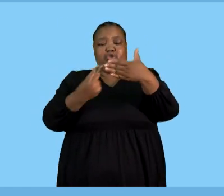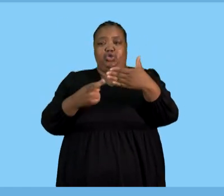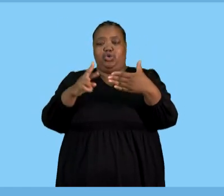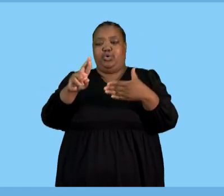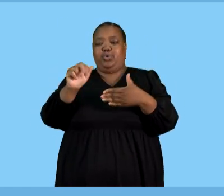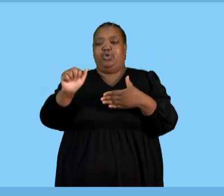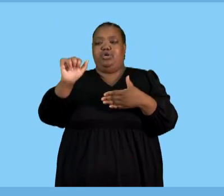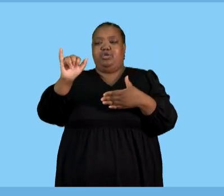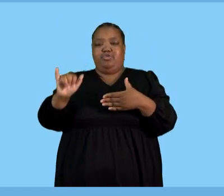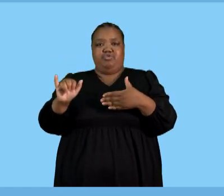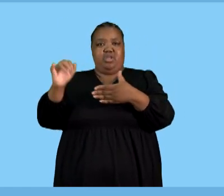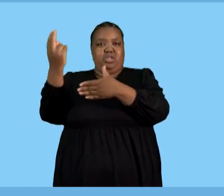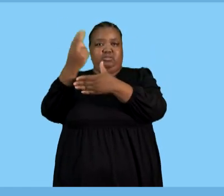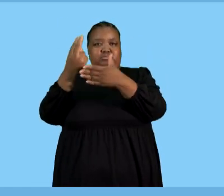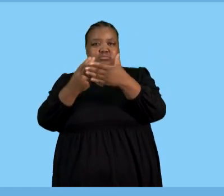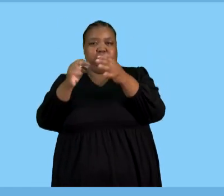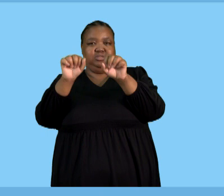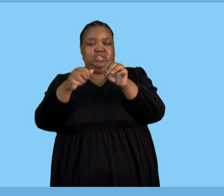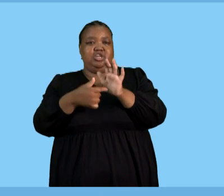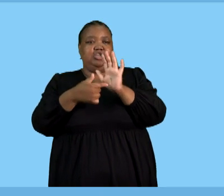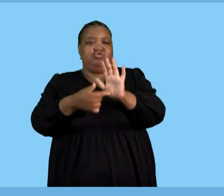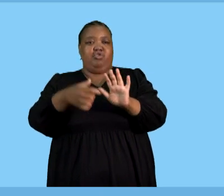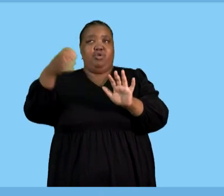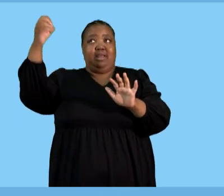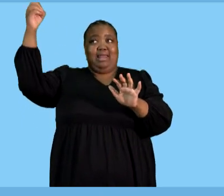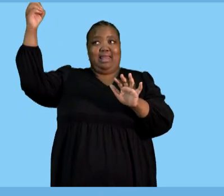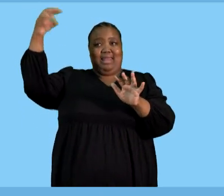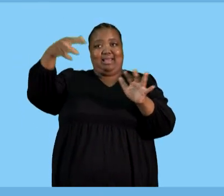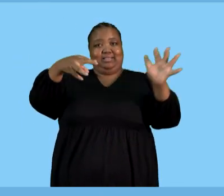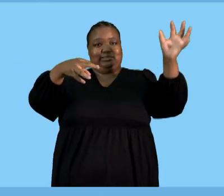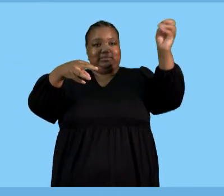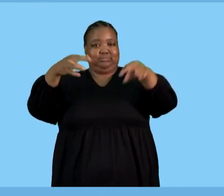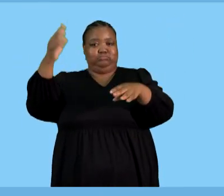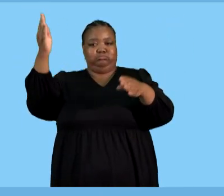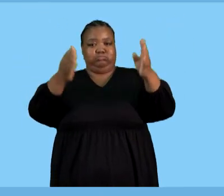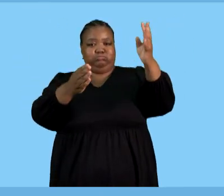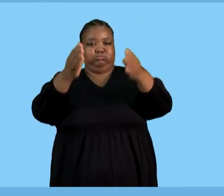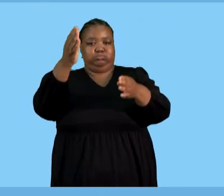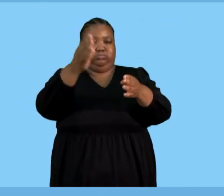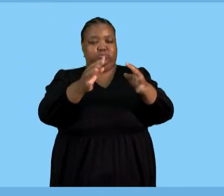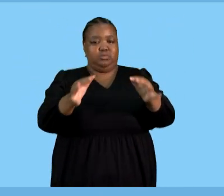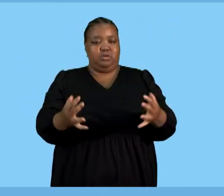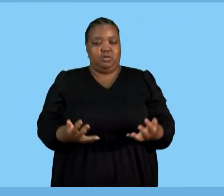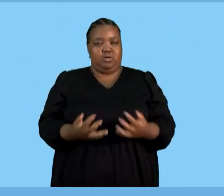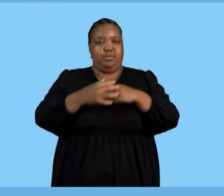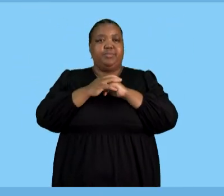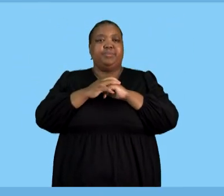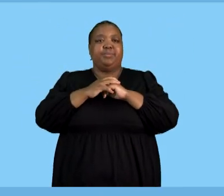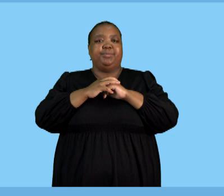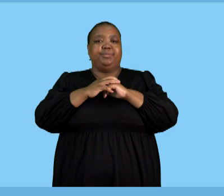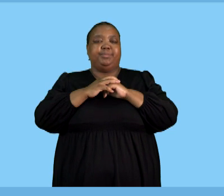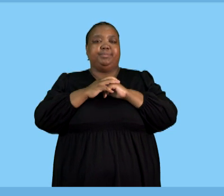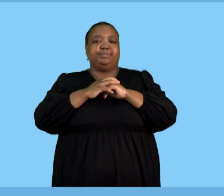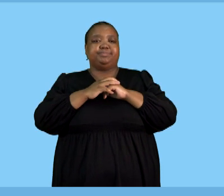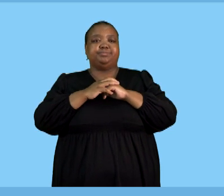ray diagram to illustrate the reflection of light. So draw a labeled ray diagram to illustrate